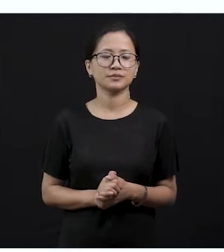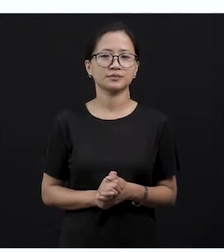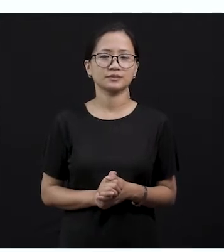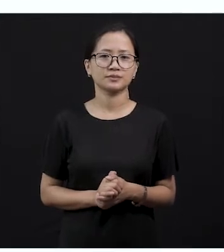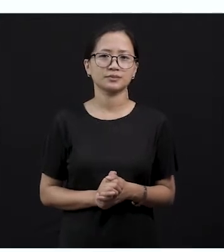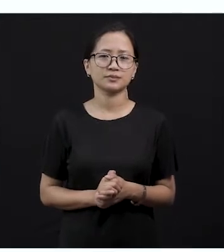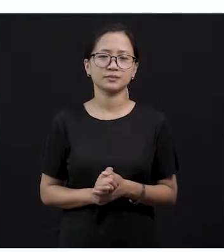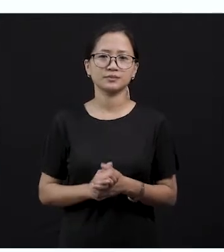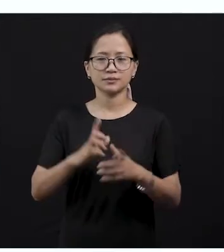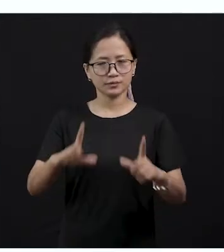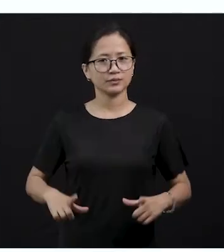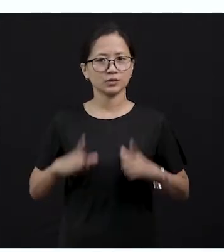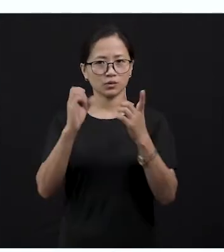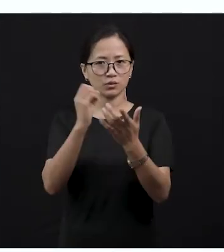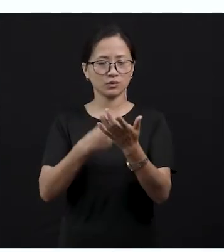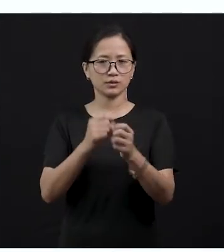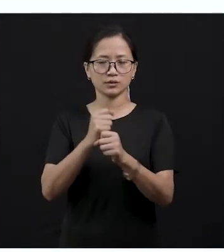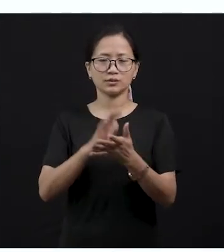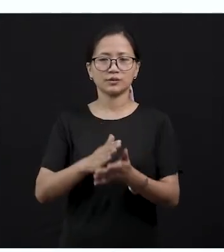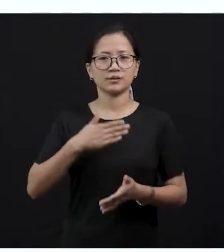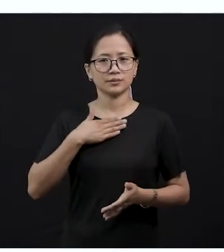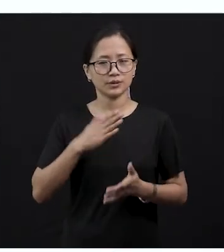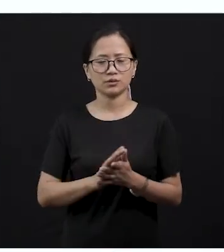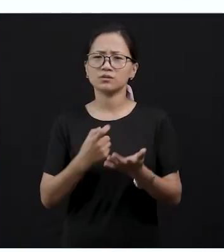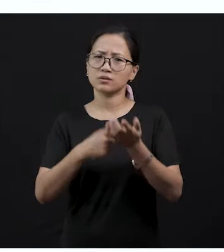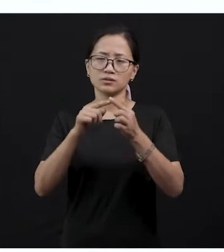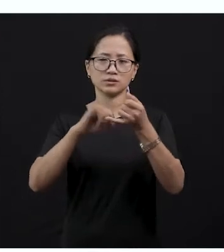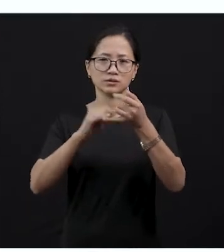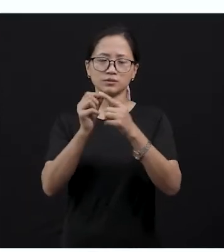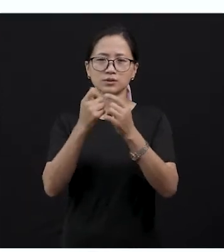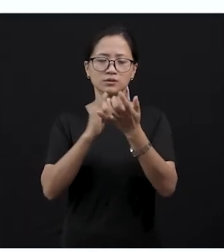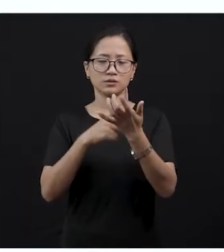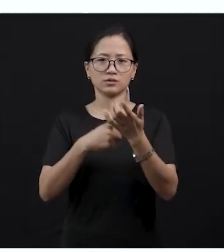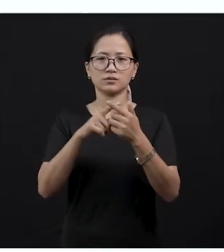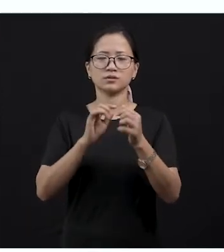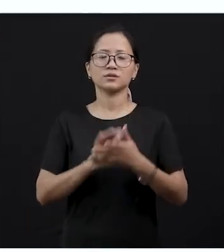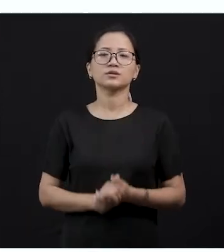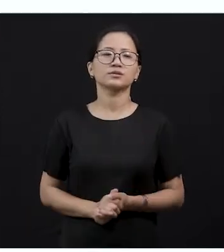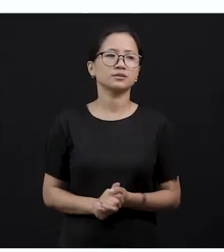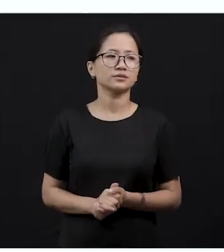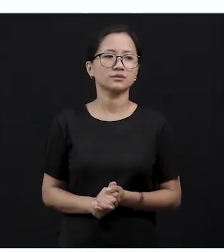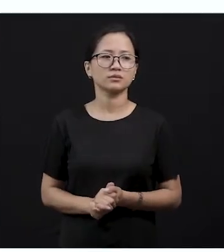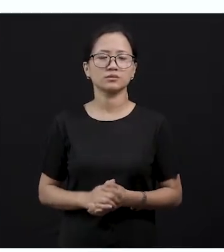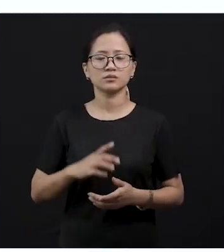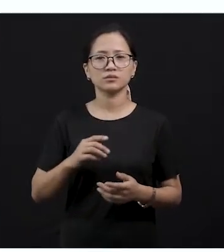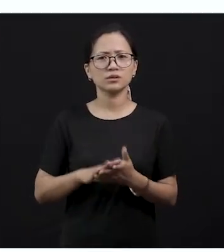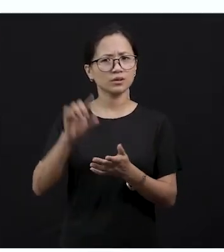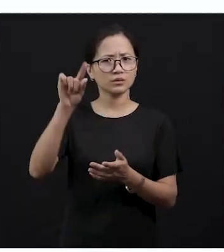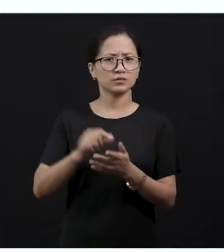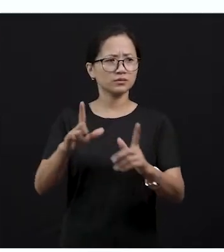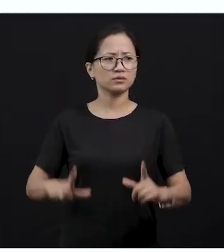Or living organisms breathe. Okay, the next, let us see.